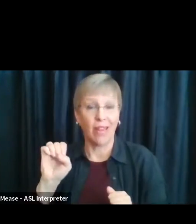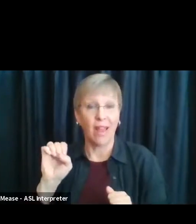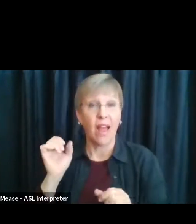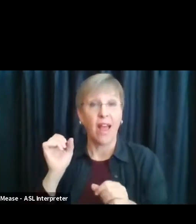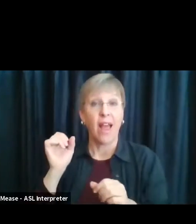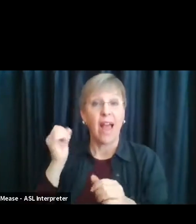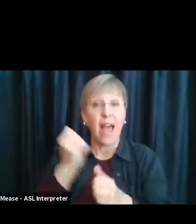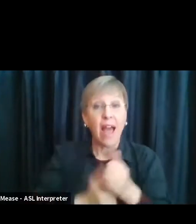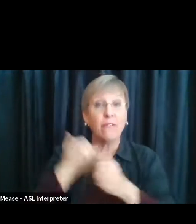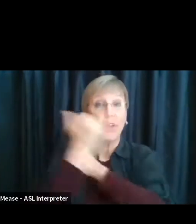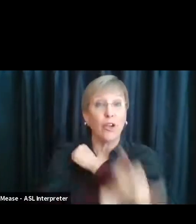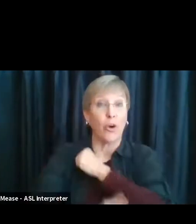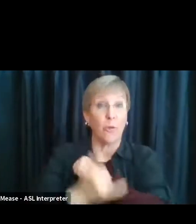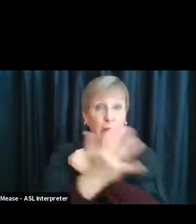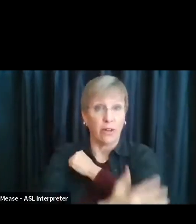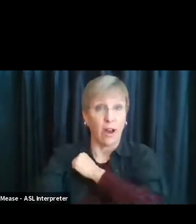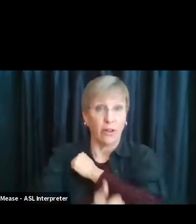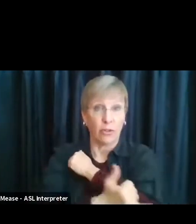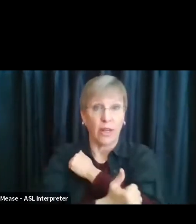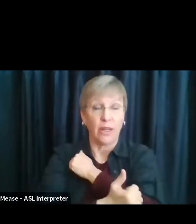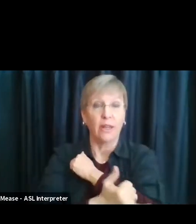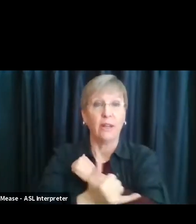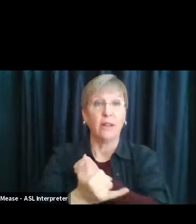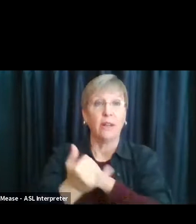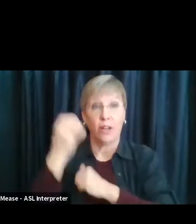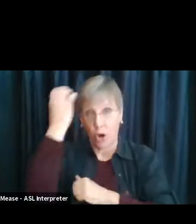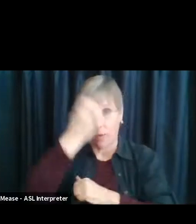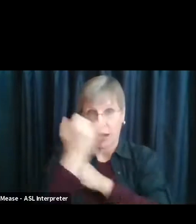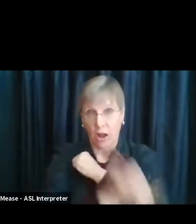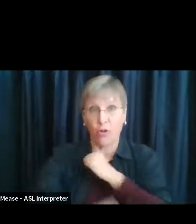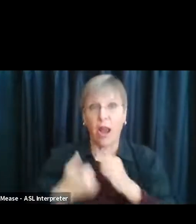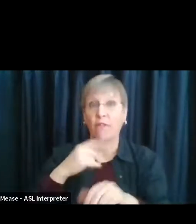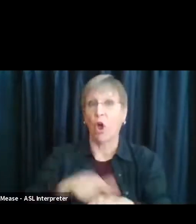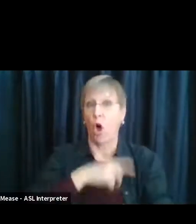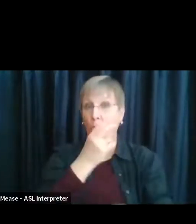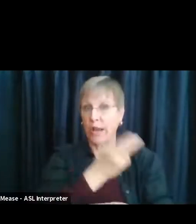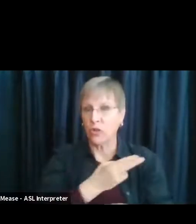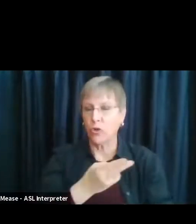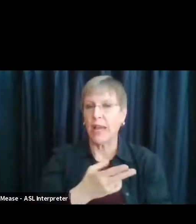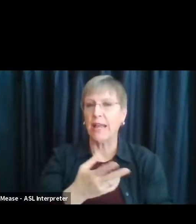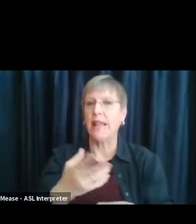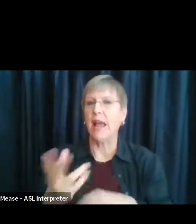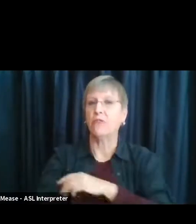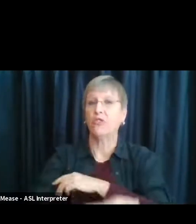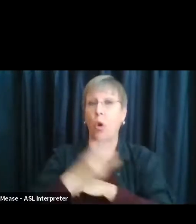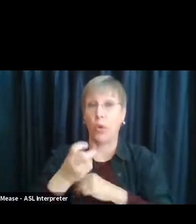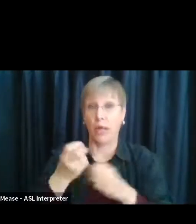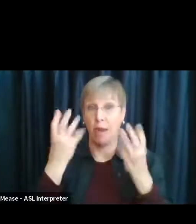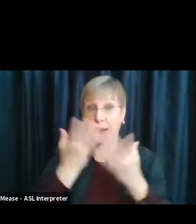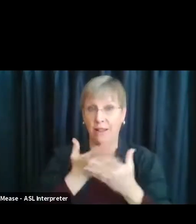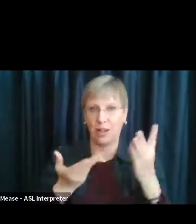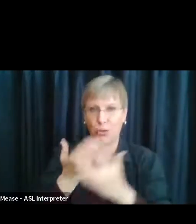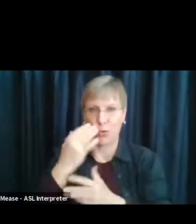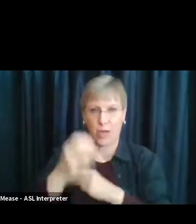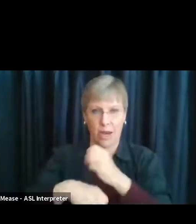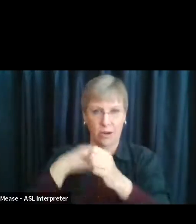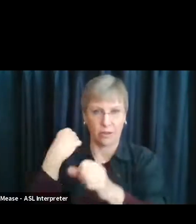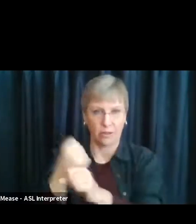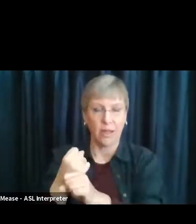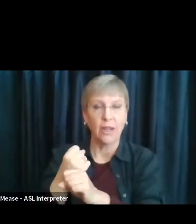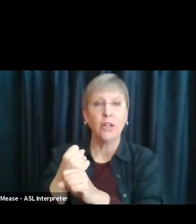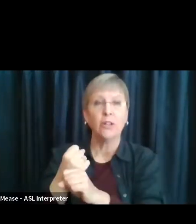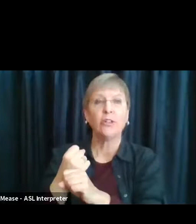European countries, they have very long histories and they have stolen a lot of things through the years. And so in